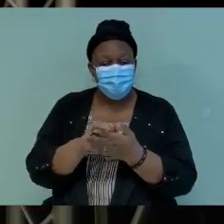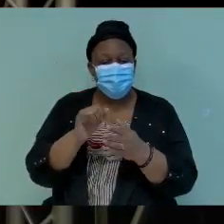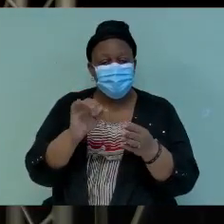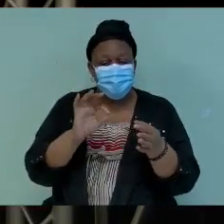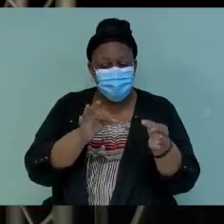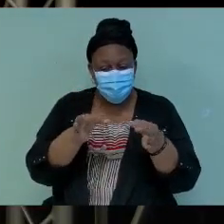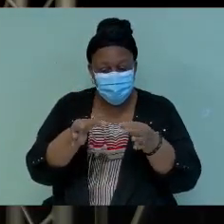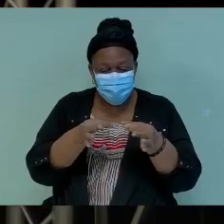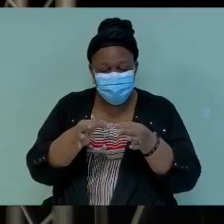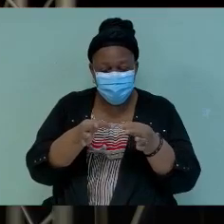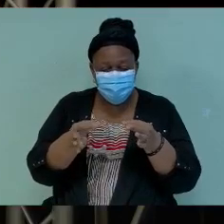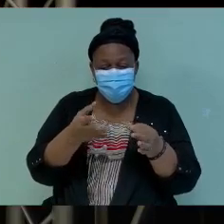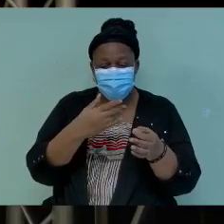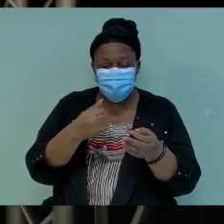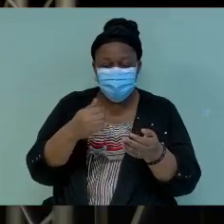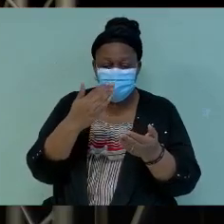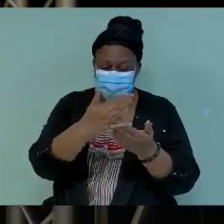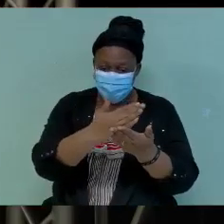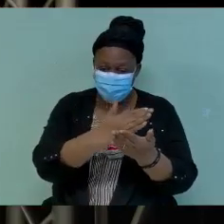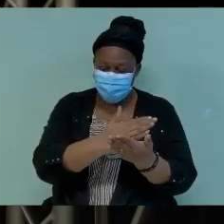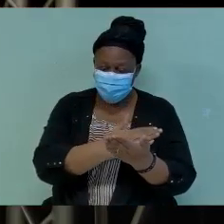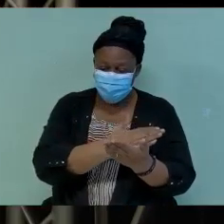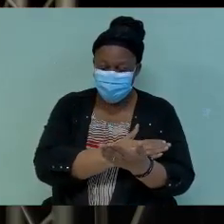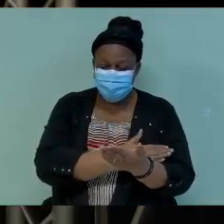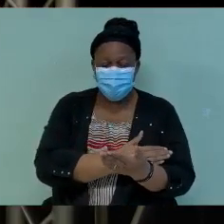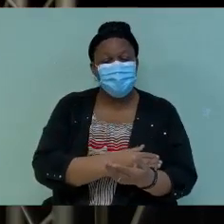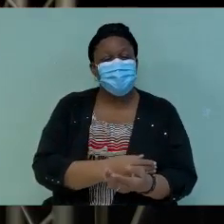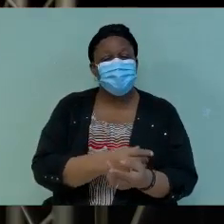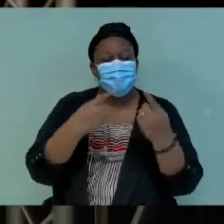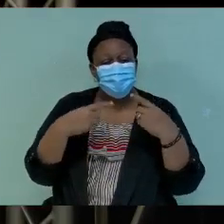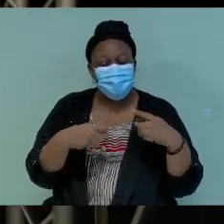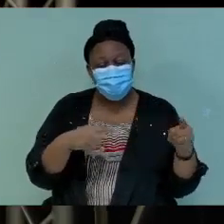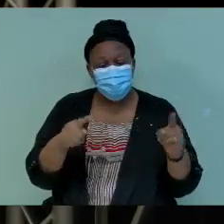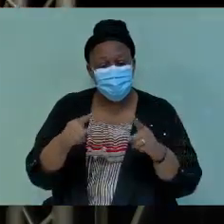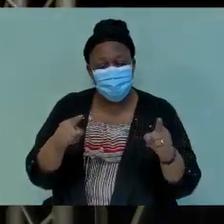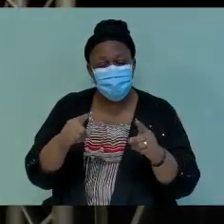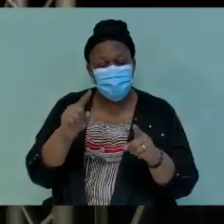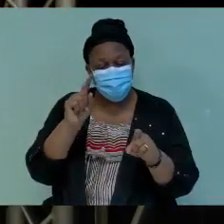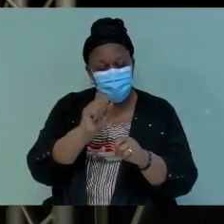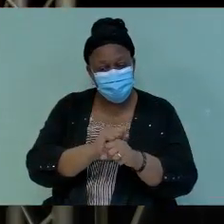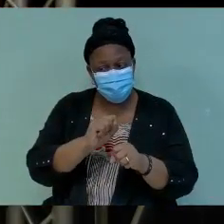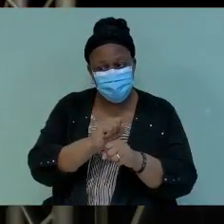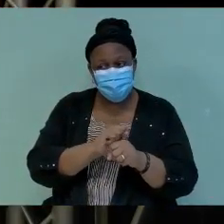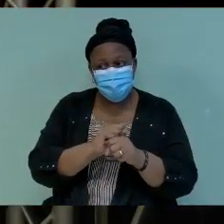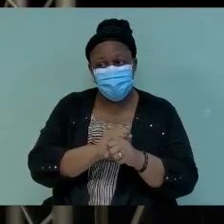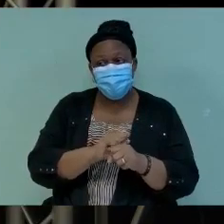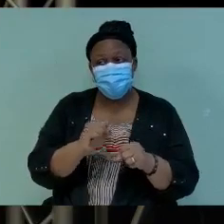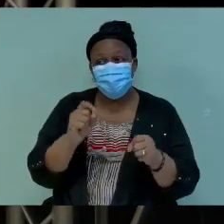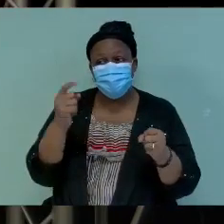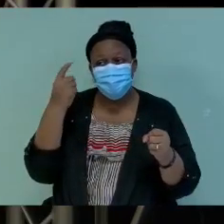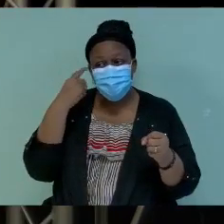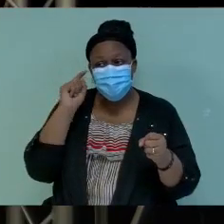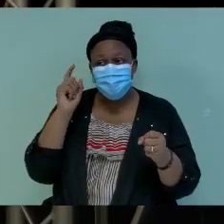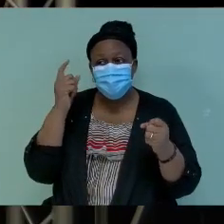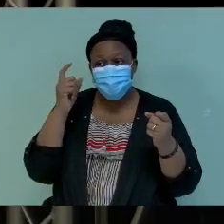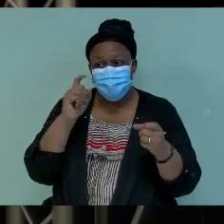methodical way in which you have gone about your duties relative to this